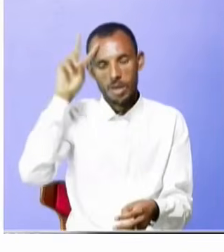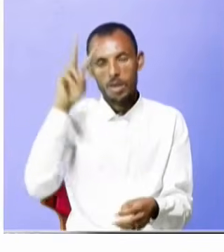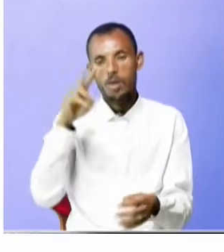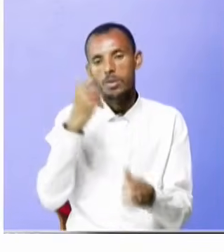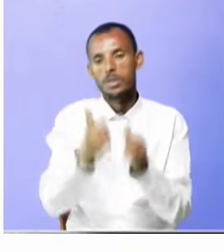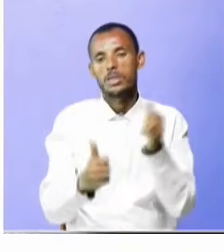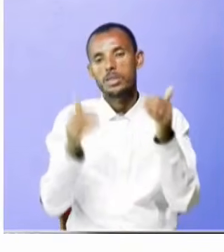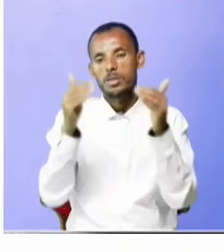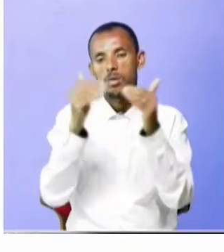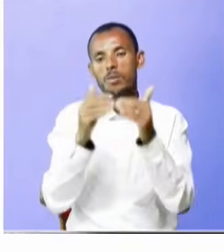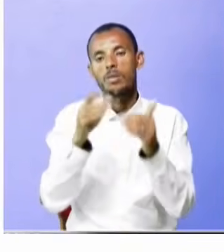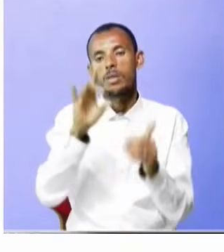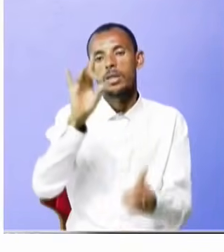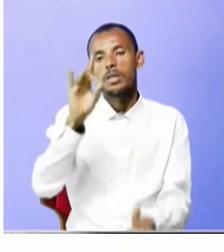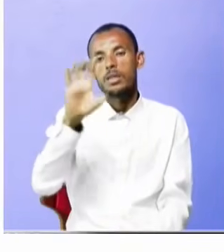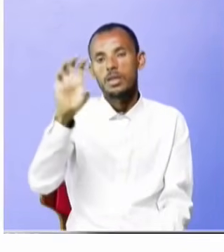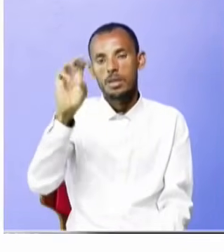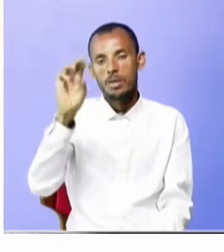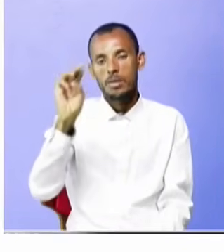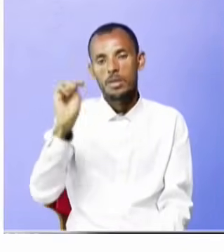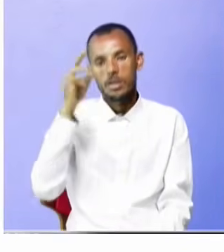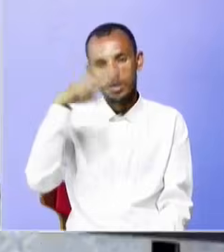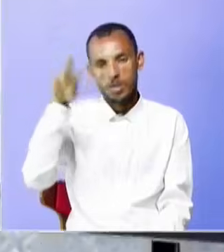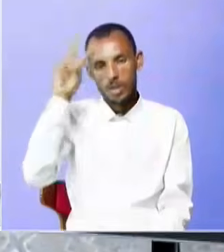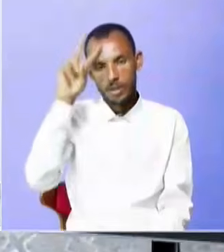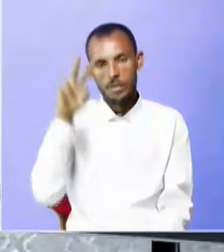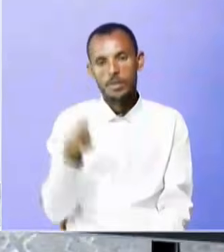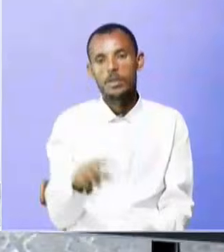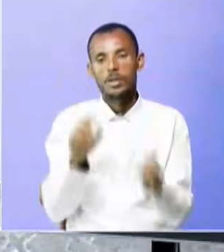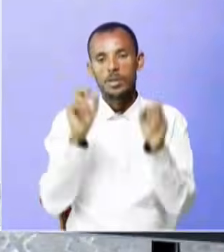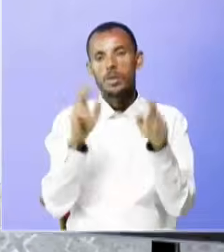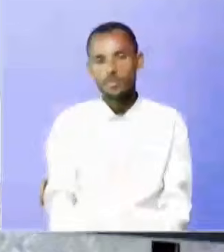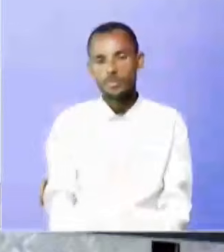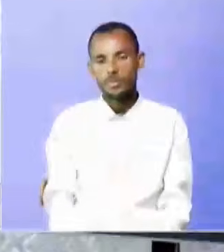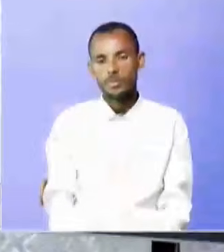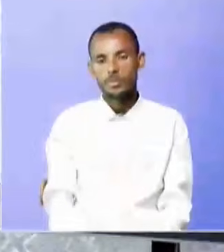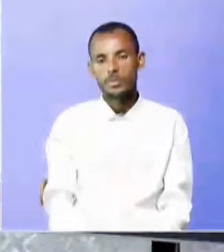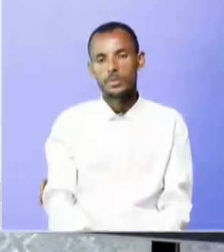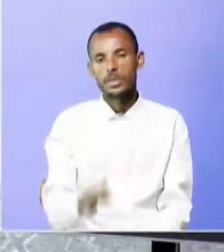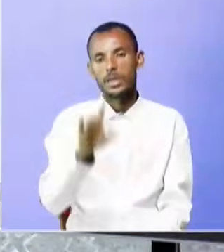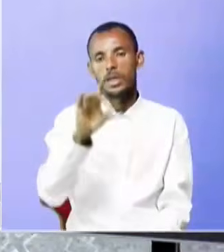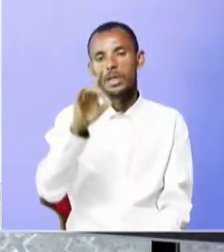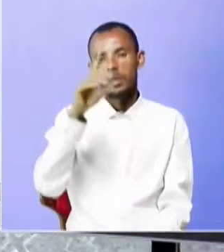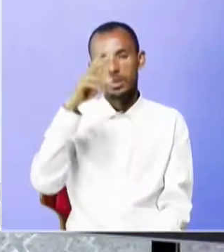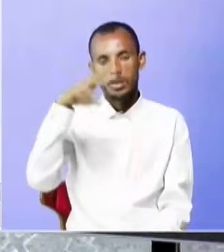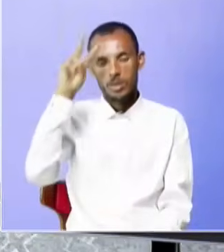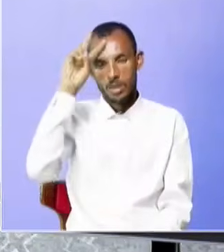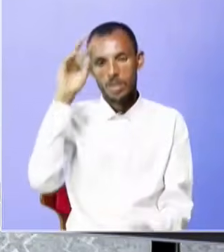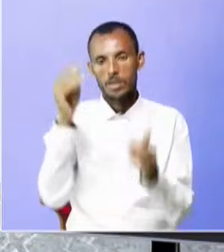is 8 centimeter square. Okay, so 8 square is